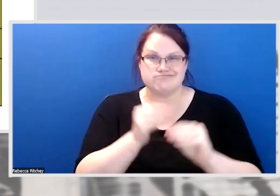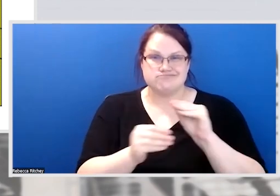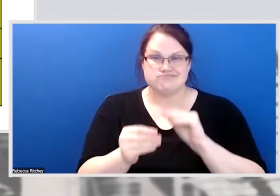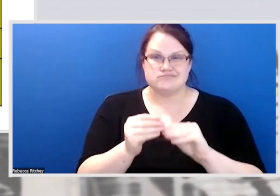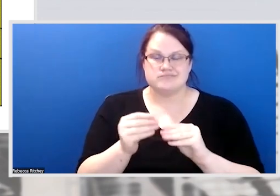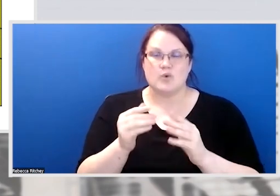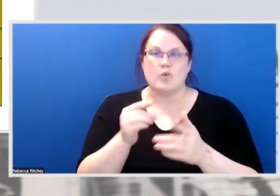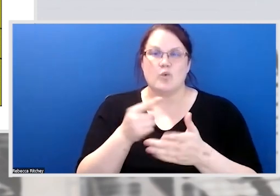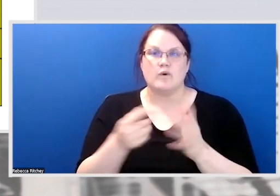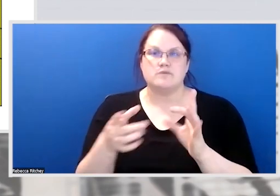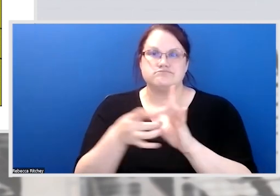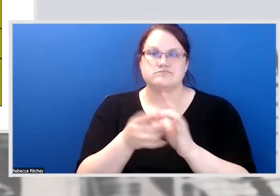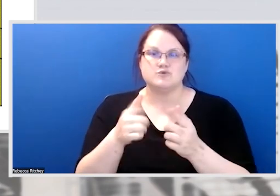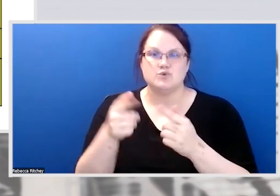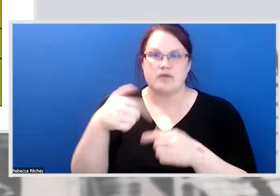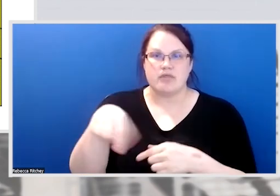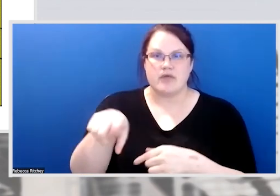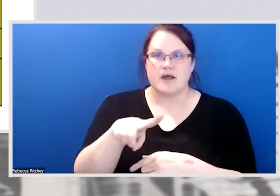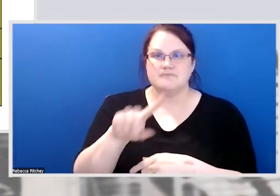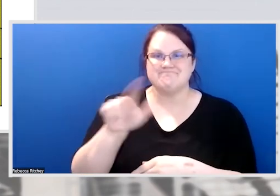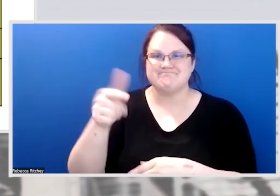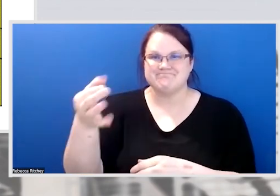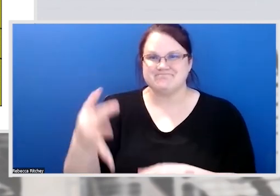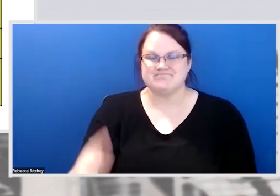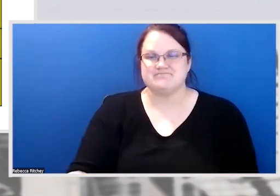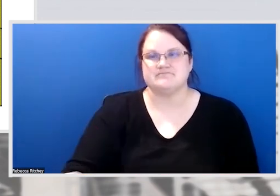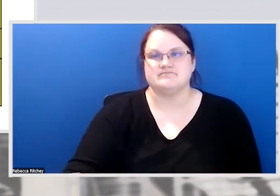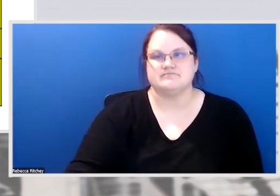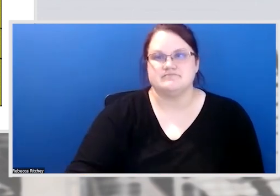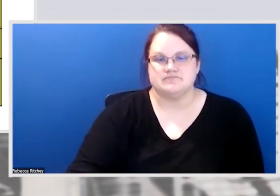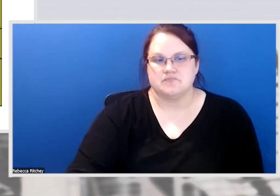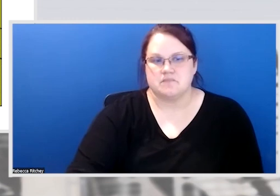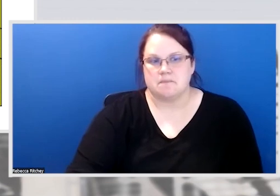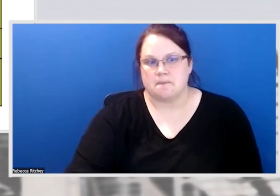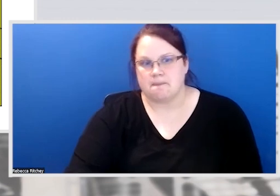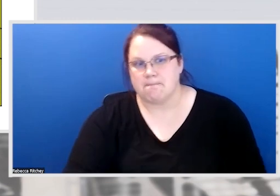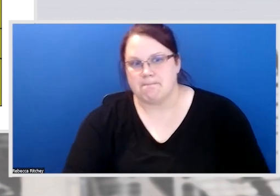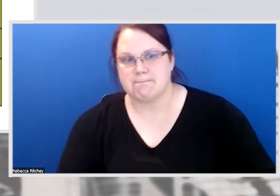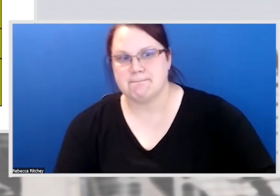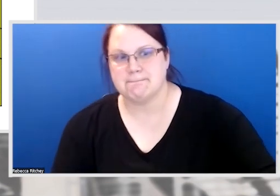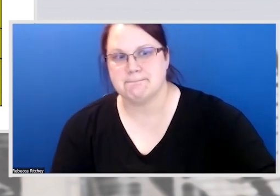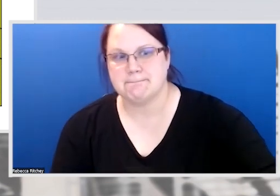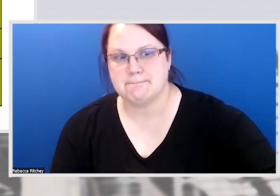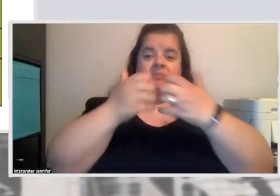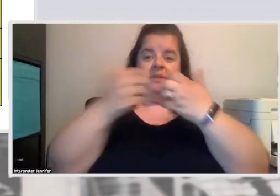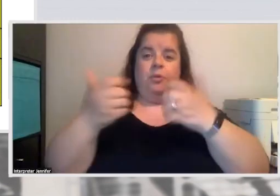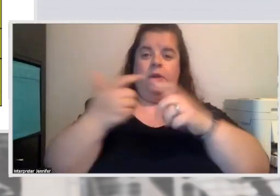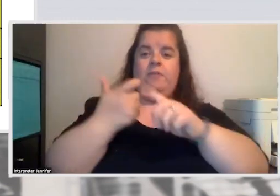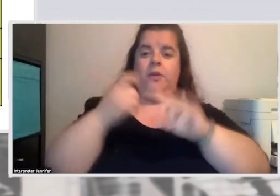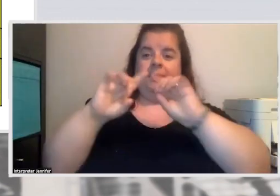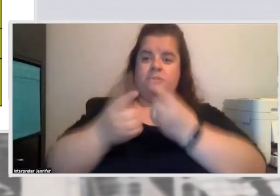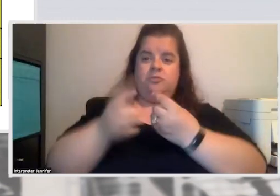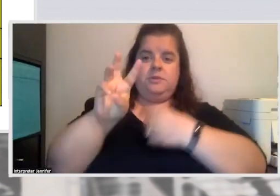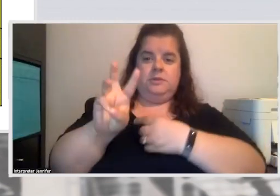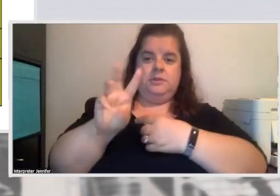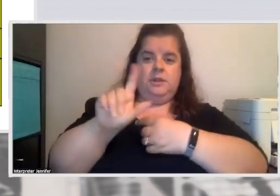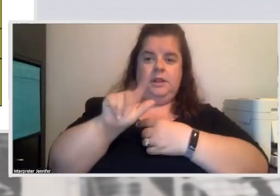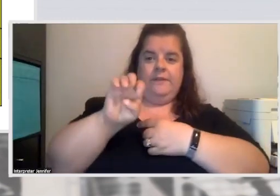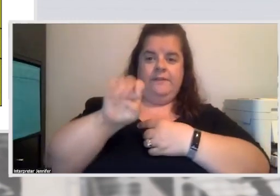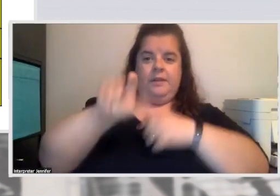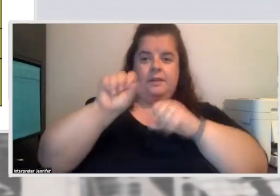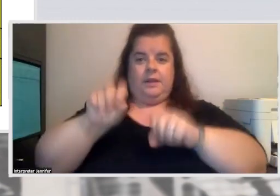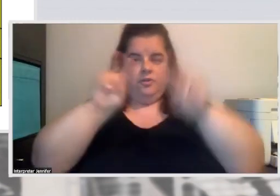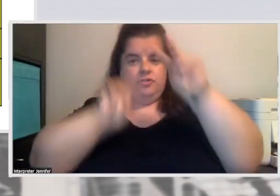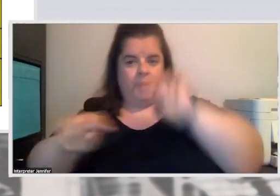them. So if they're a council office, they can search the service area column, filter that by District 6. Councilmember Lavelle can check out everything that